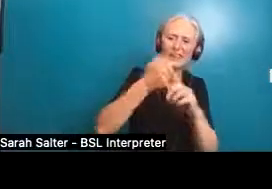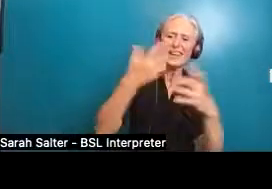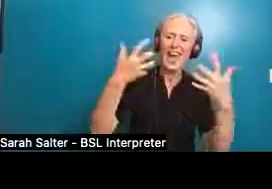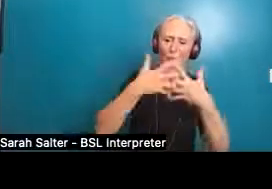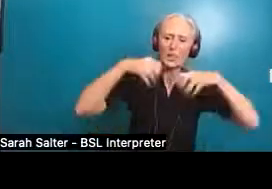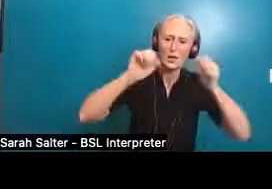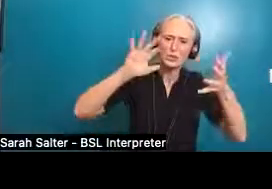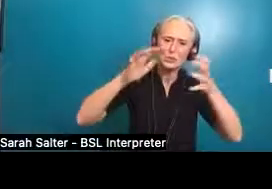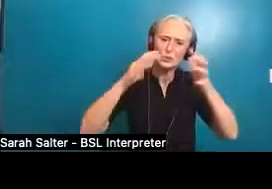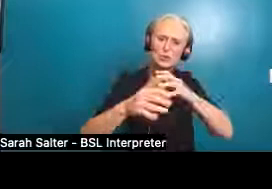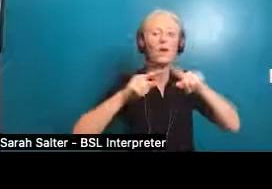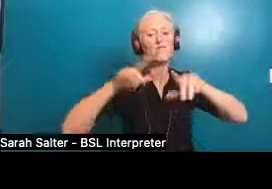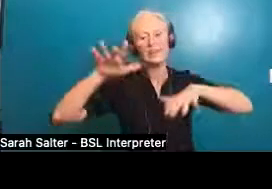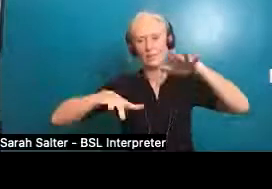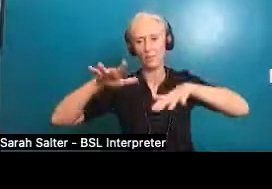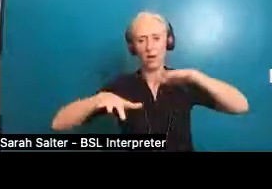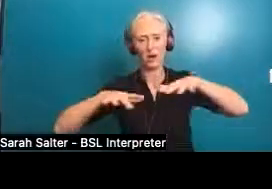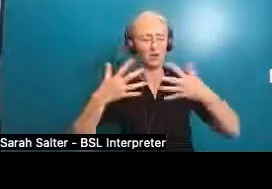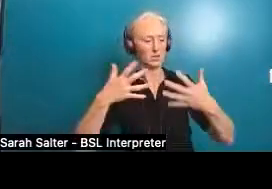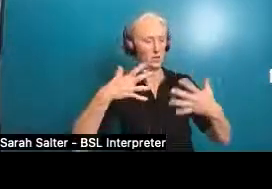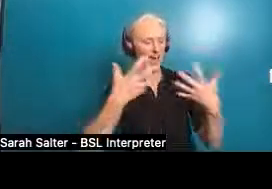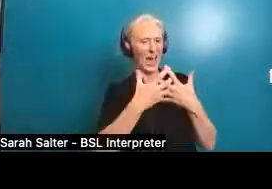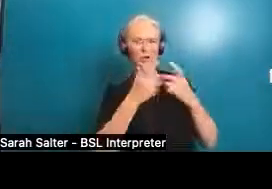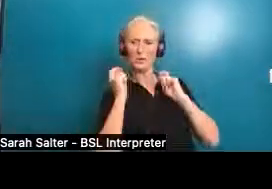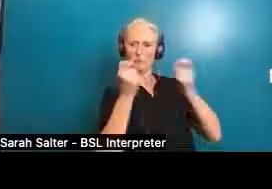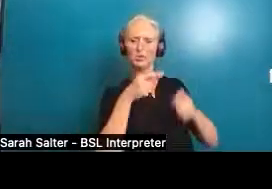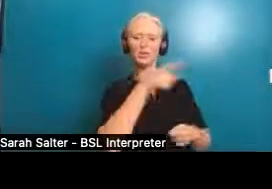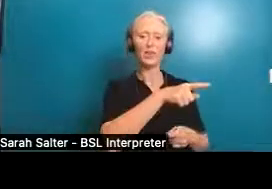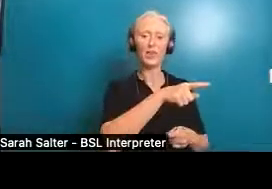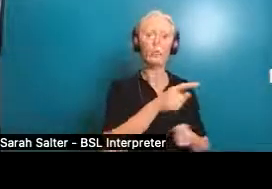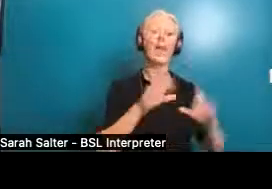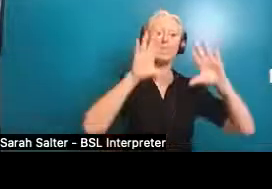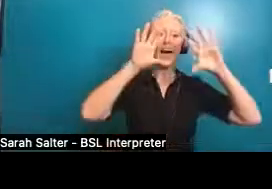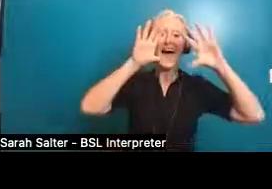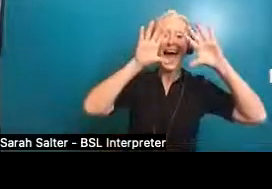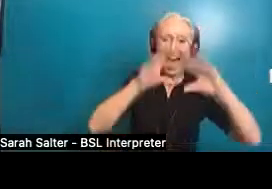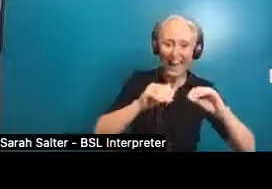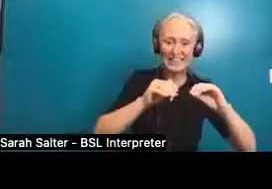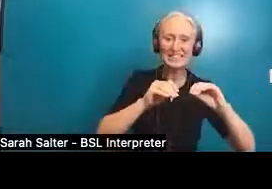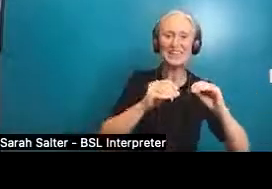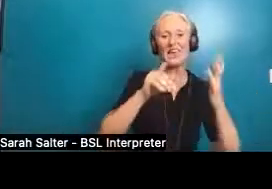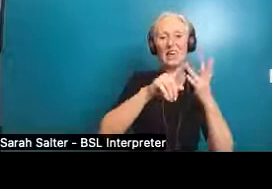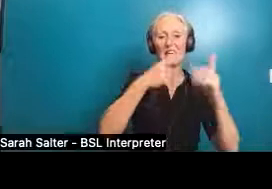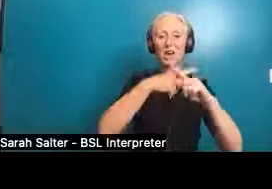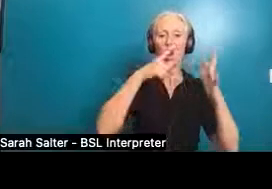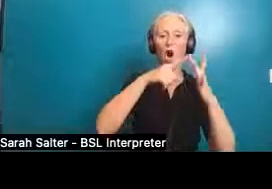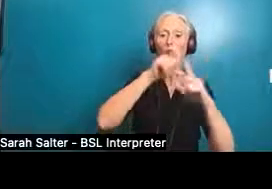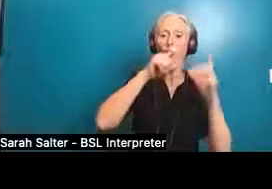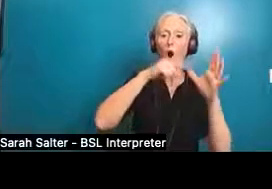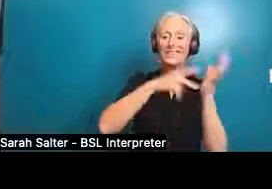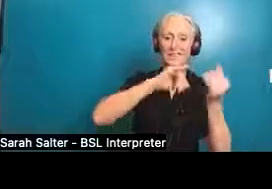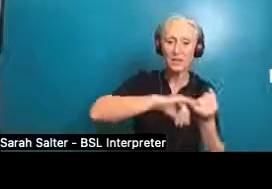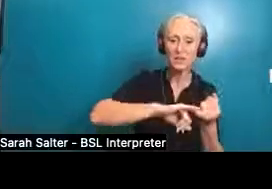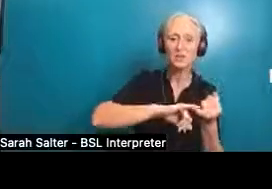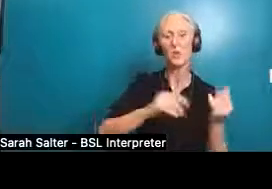So one of those areas are drugs, so antioxidants, anti-cell death agents. It could be a gene therapy, and I'm going to talk